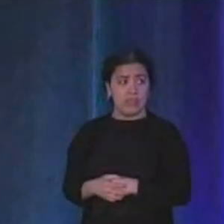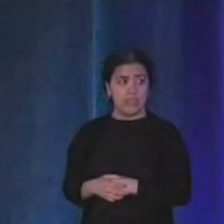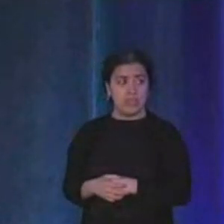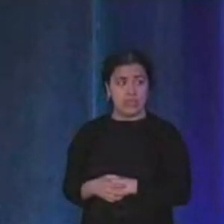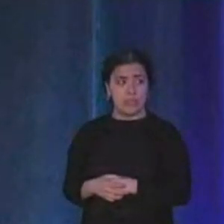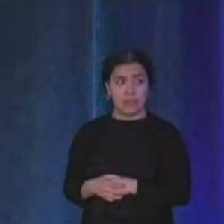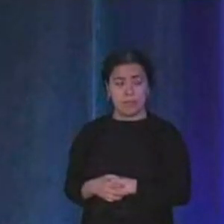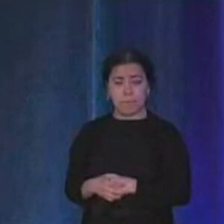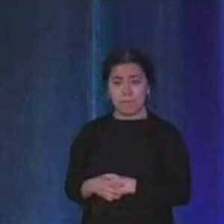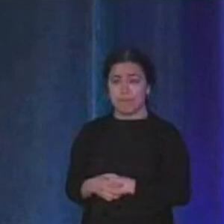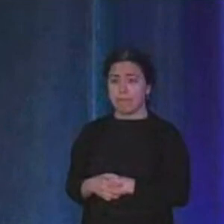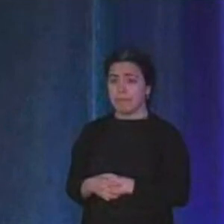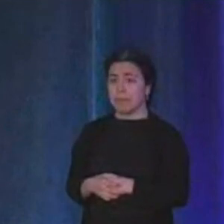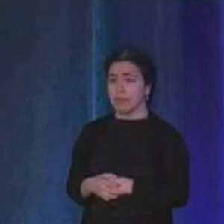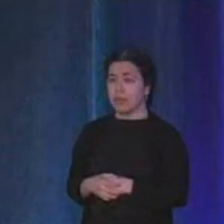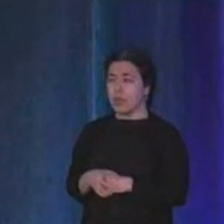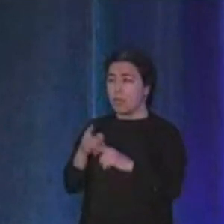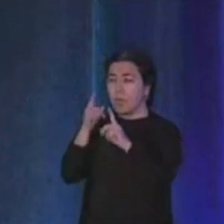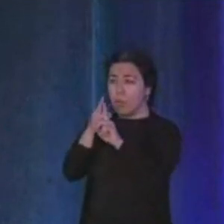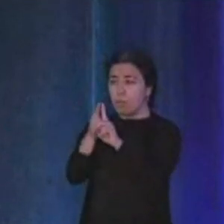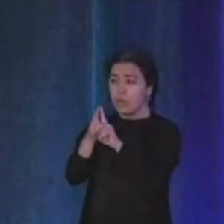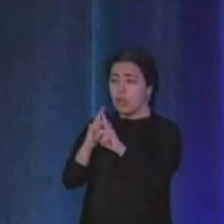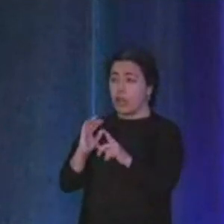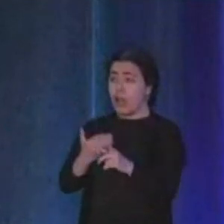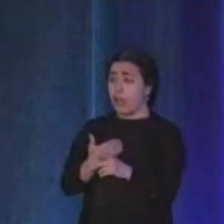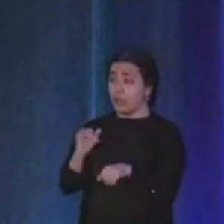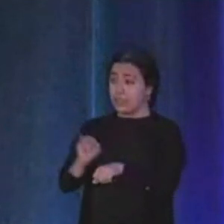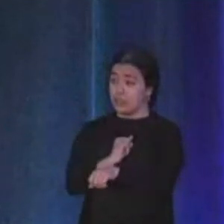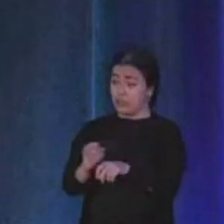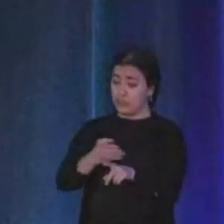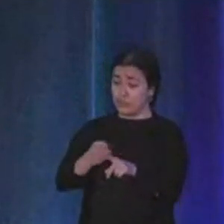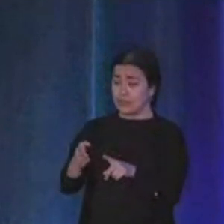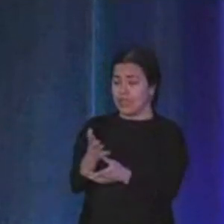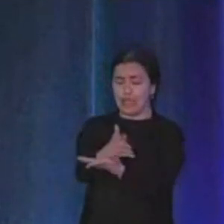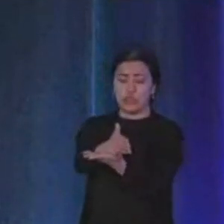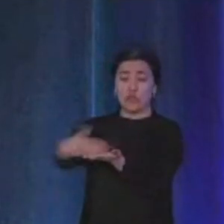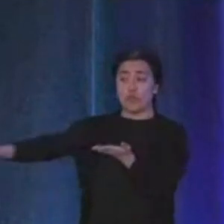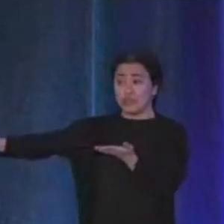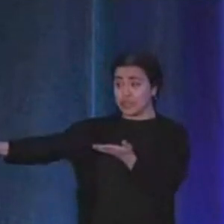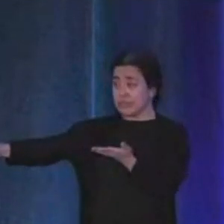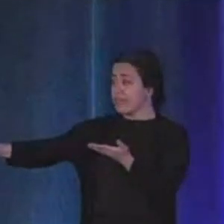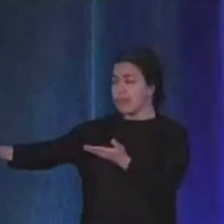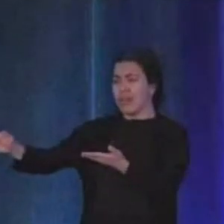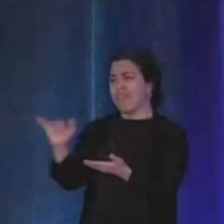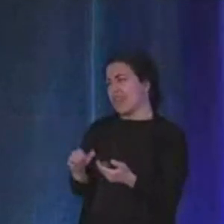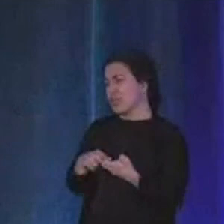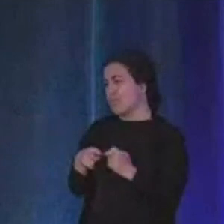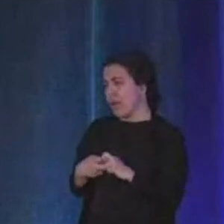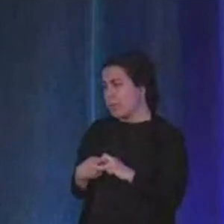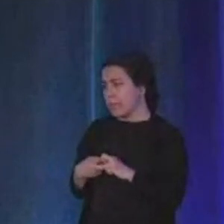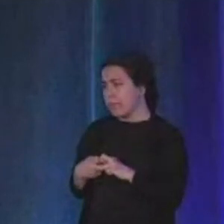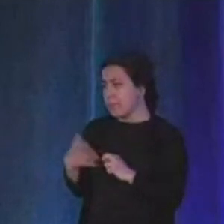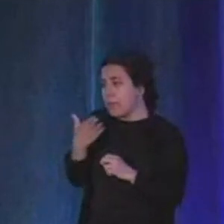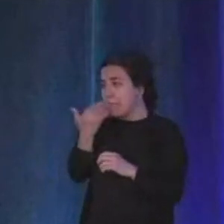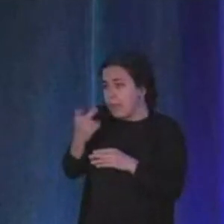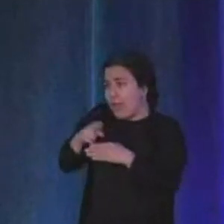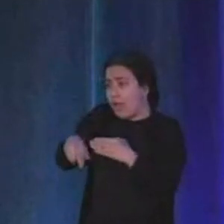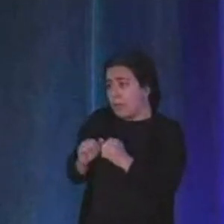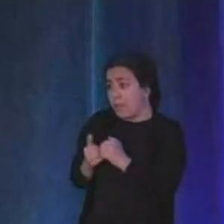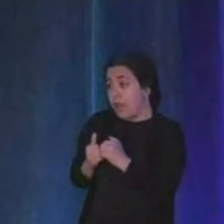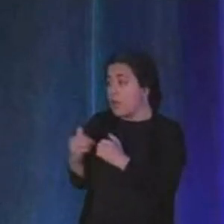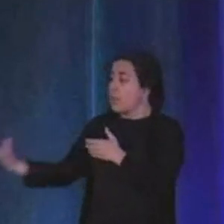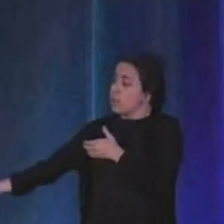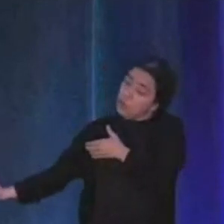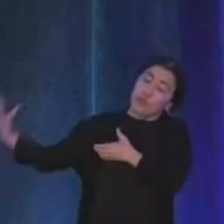the point is the exclusion in our industry is the problem, and the better outcomes can only be reached by